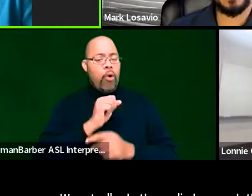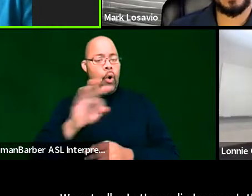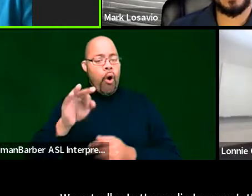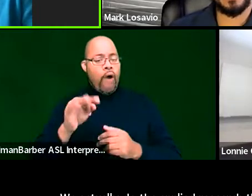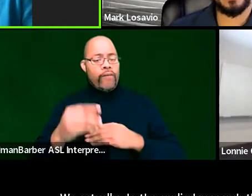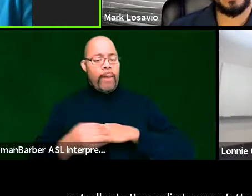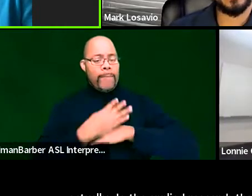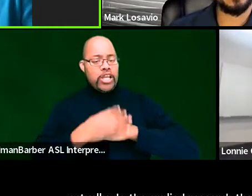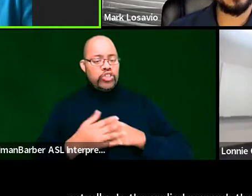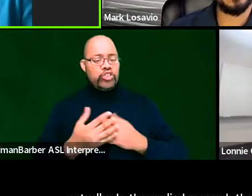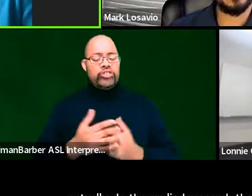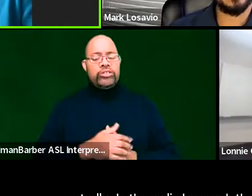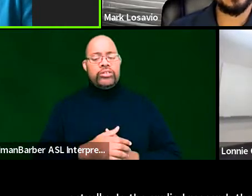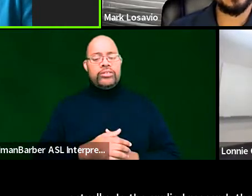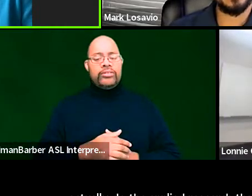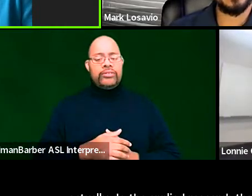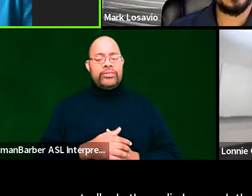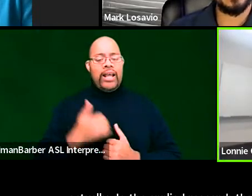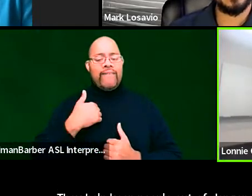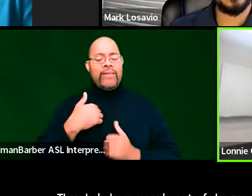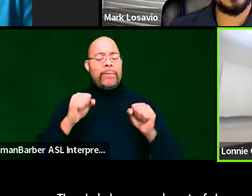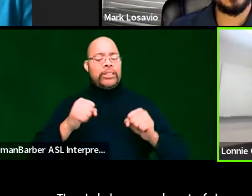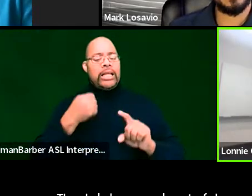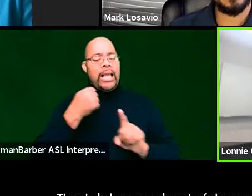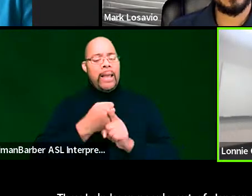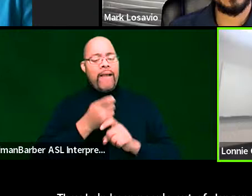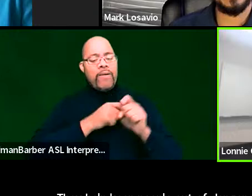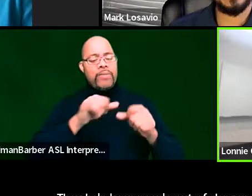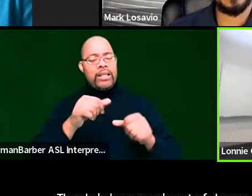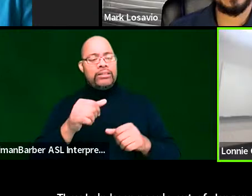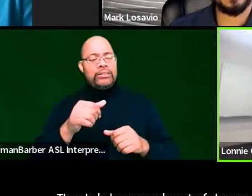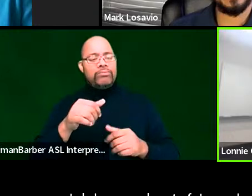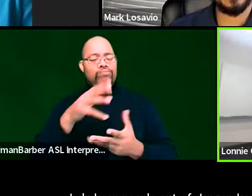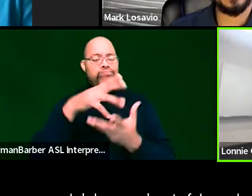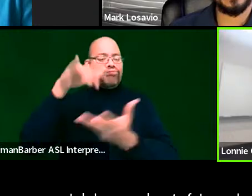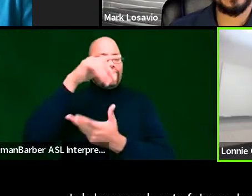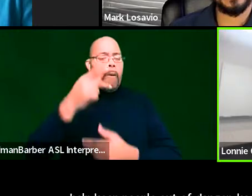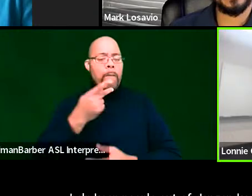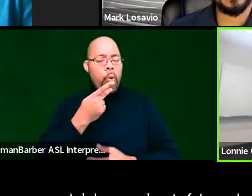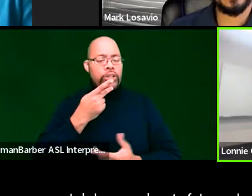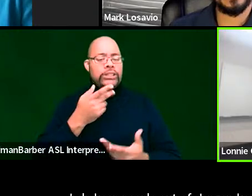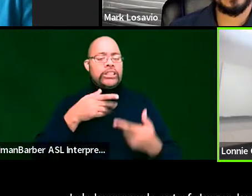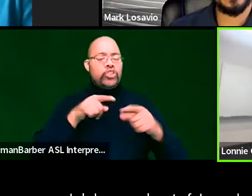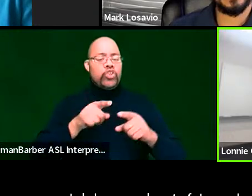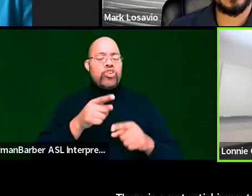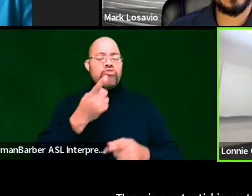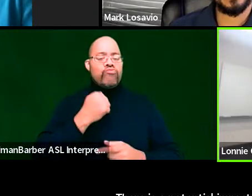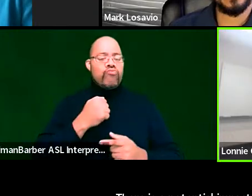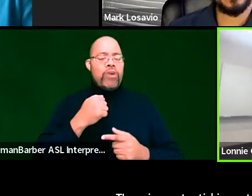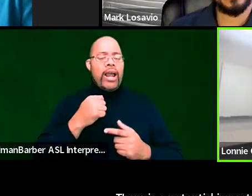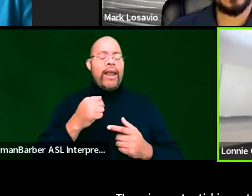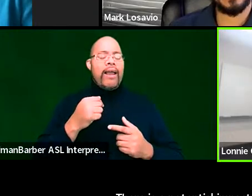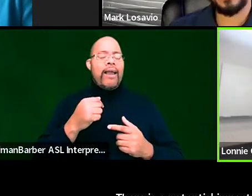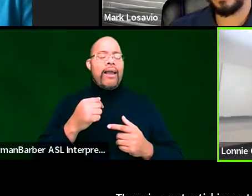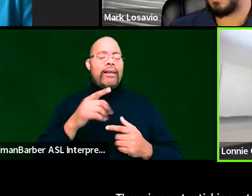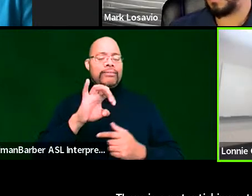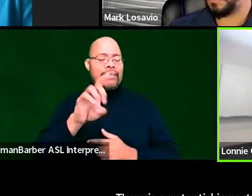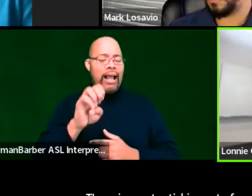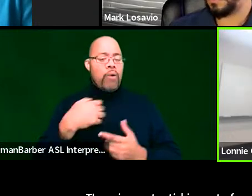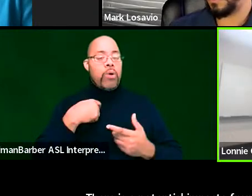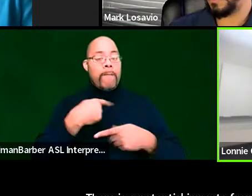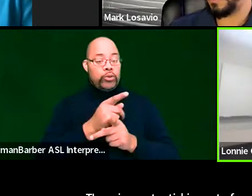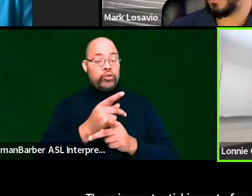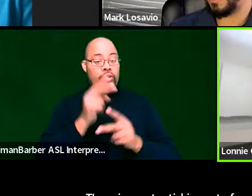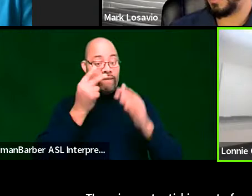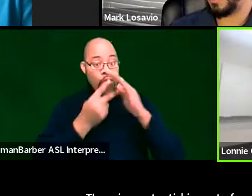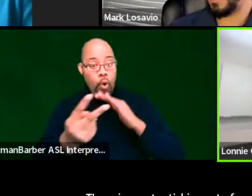when there is potential impacts from those aerosolized toxins during a red tide. We produce forecasts that